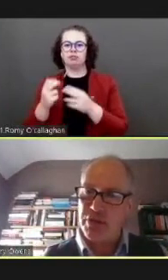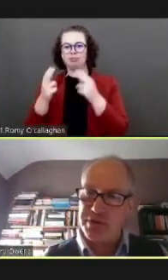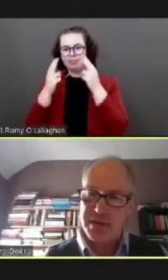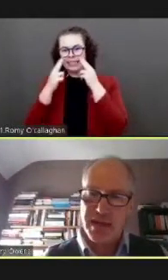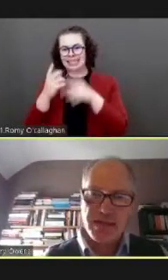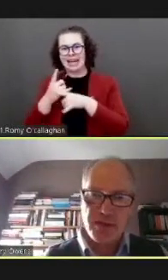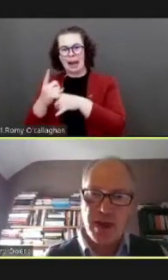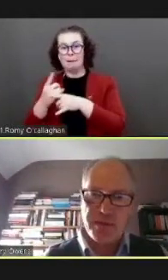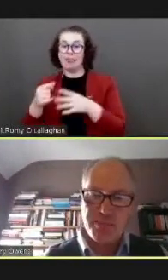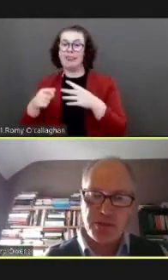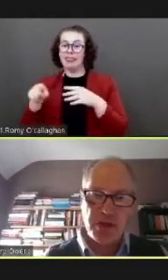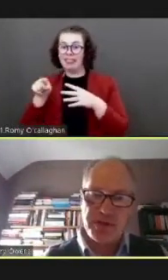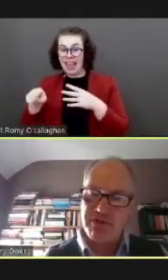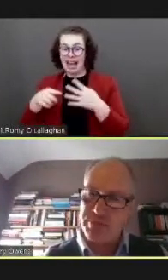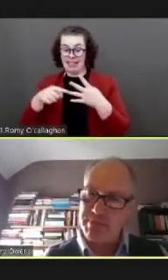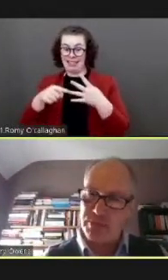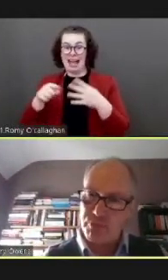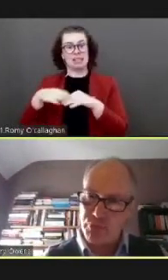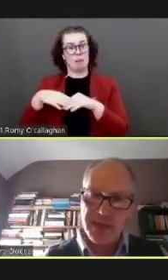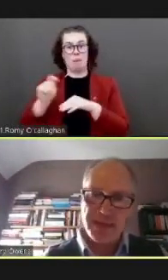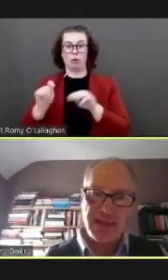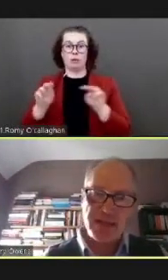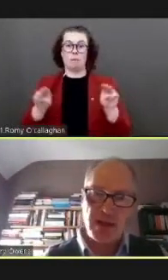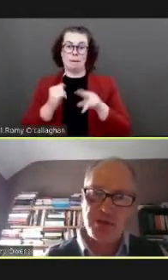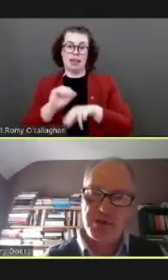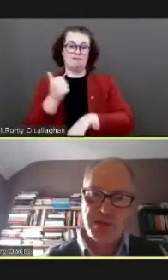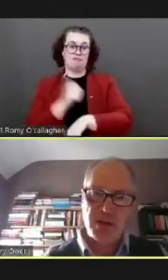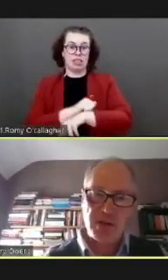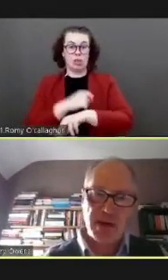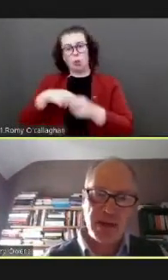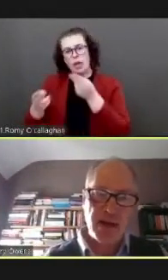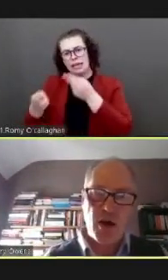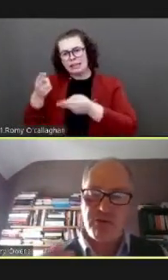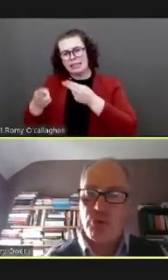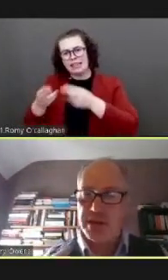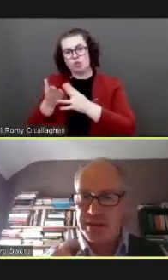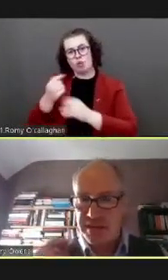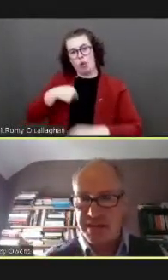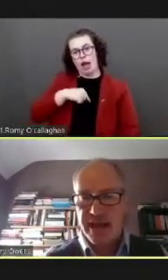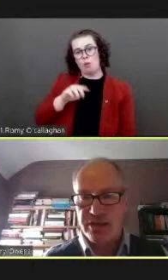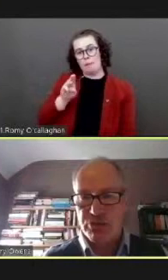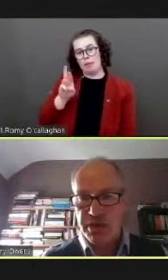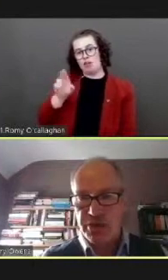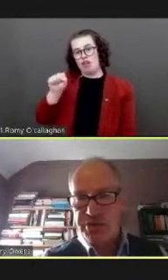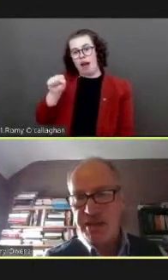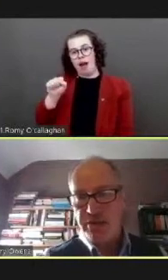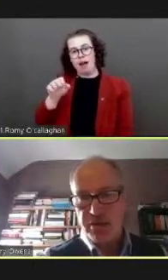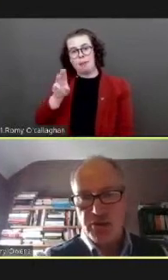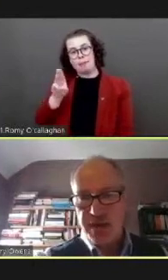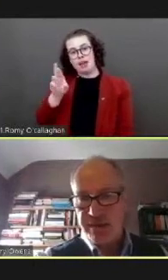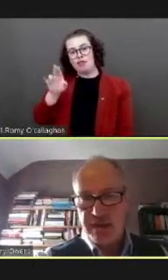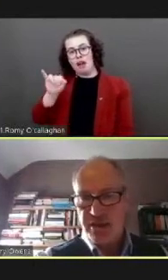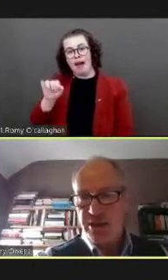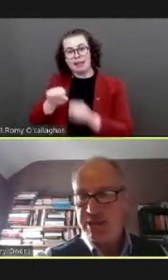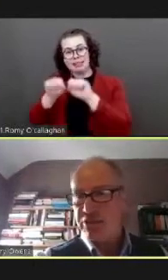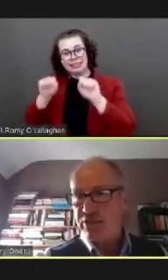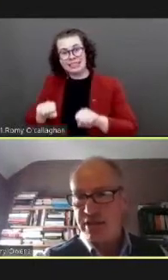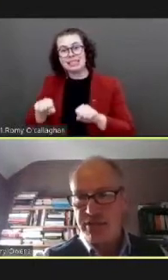that's the majority. That's the majority of people we assess under the PRI are falling into this category. And you see there's